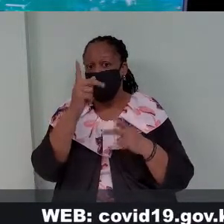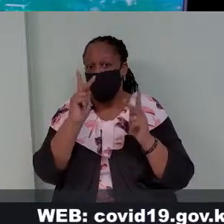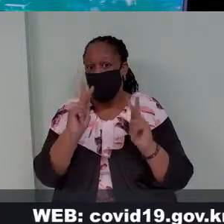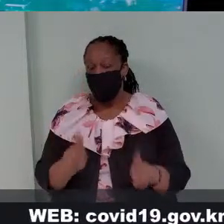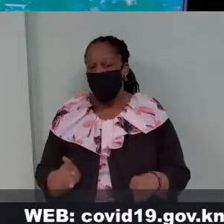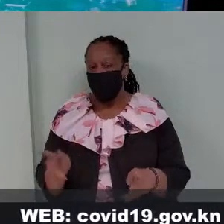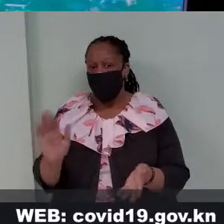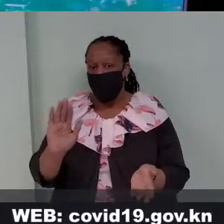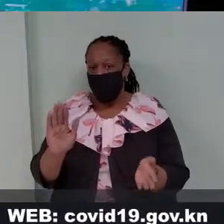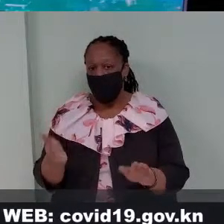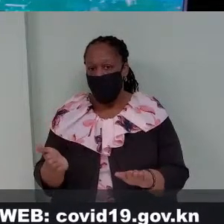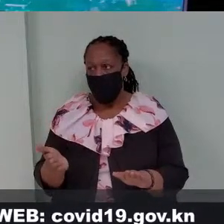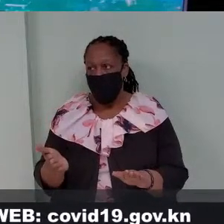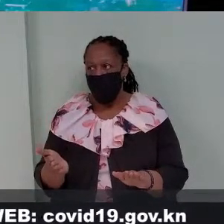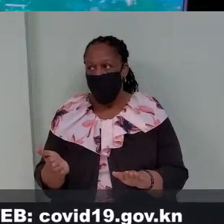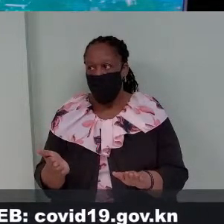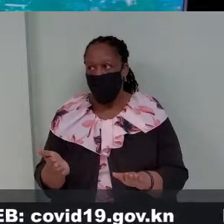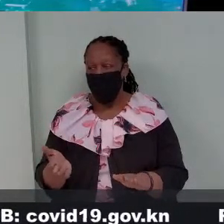and it was a